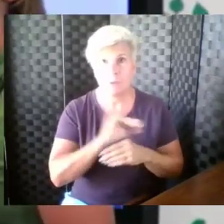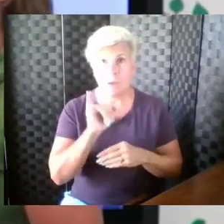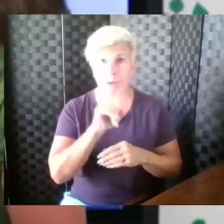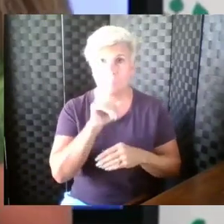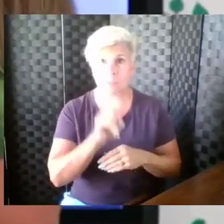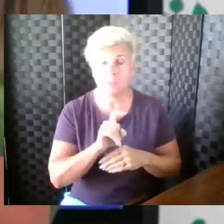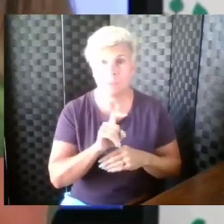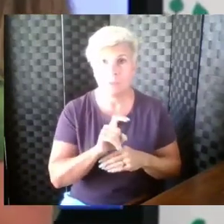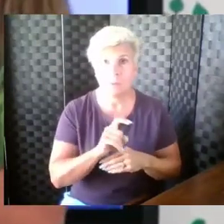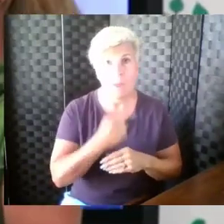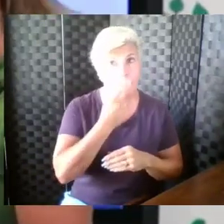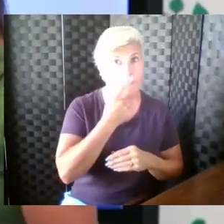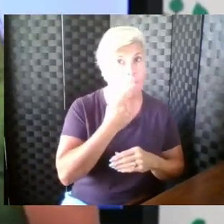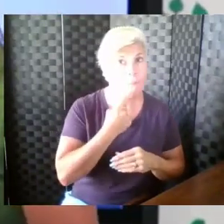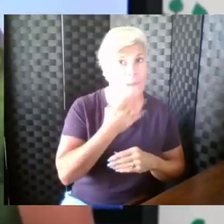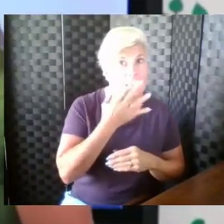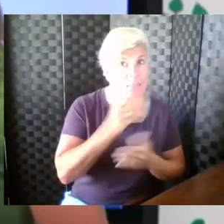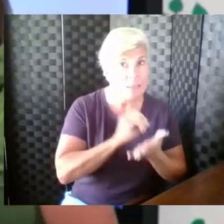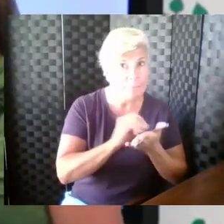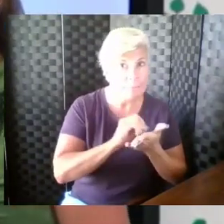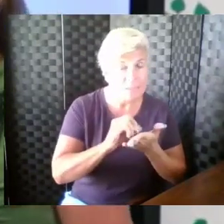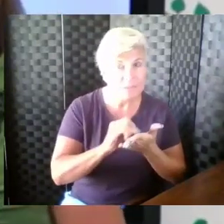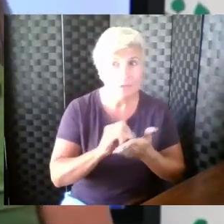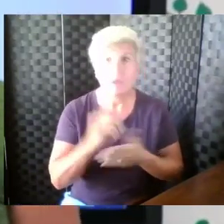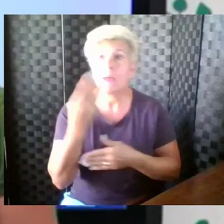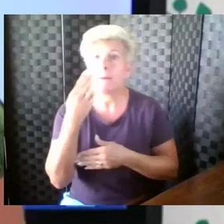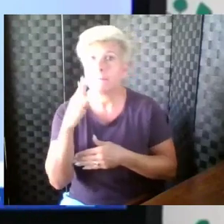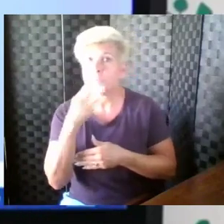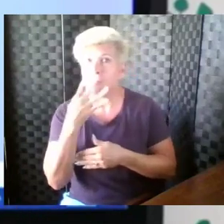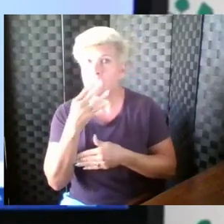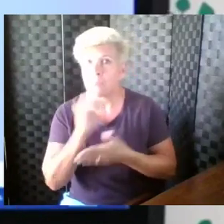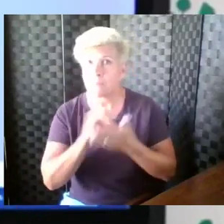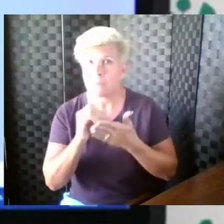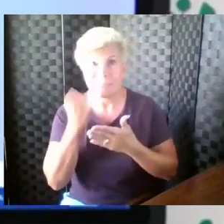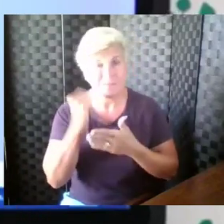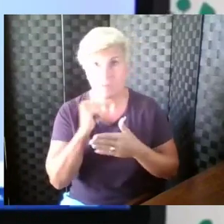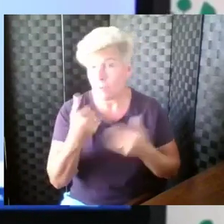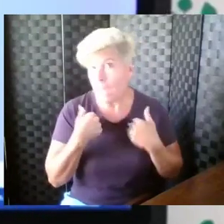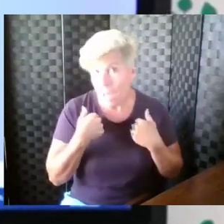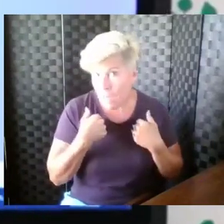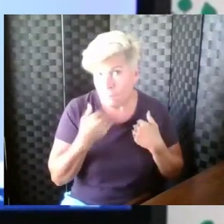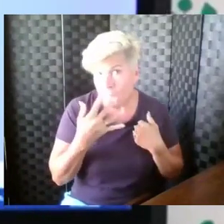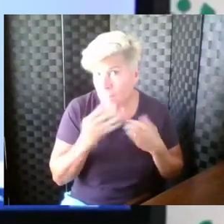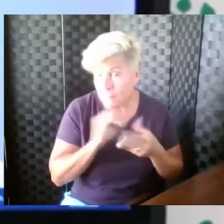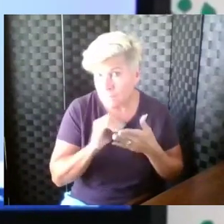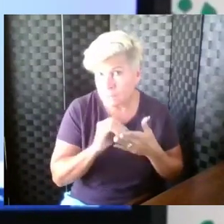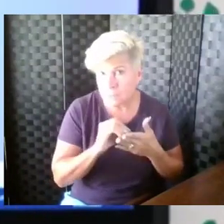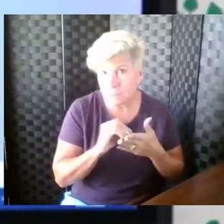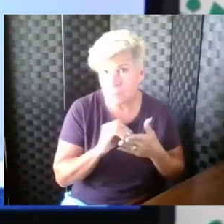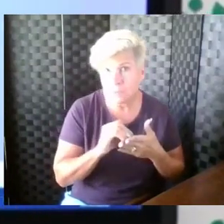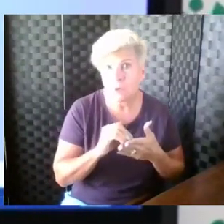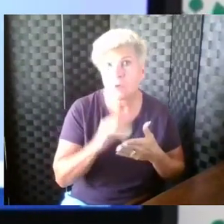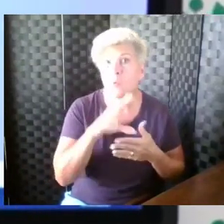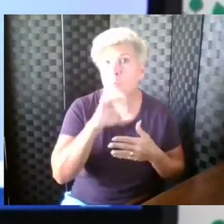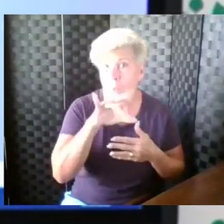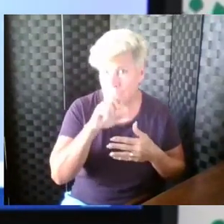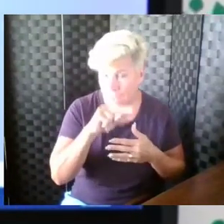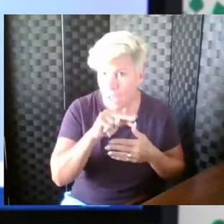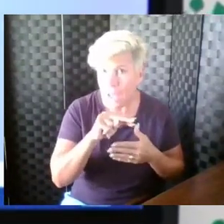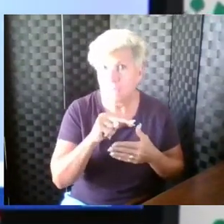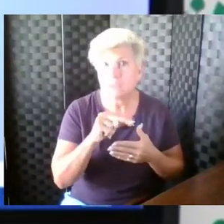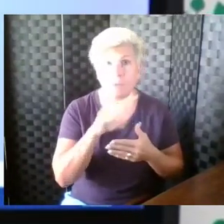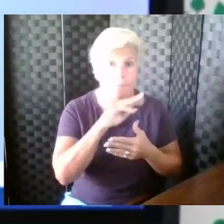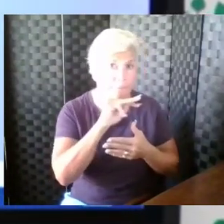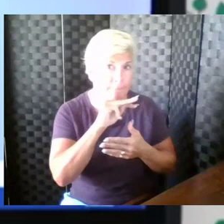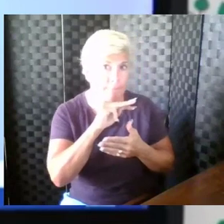also need a red colored pencil and a blue colored pencil. If you don't have colored pencils, that's okay. Crayons or markers will work as well. And